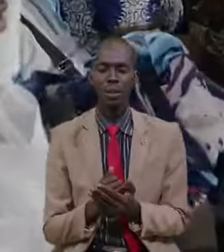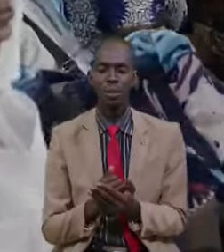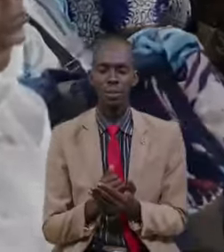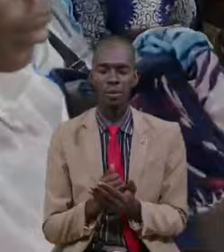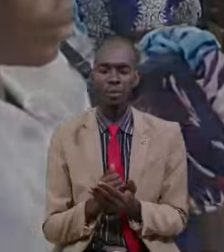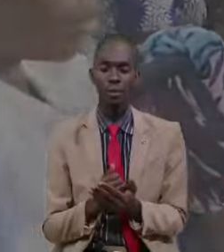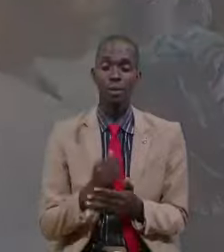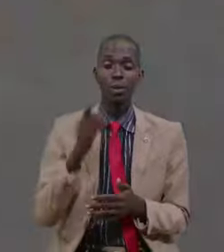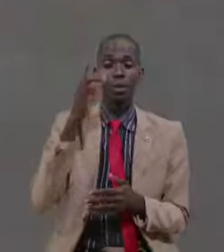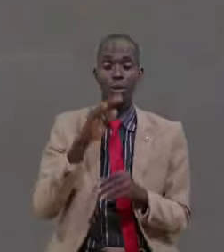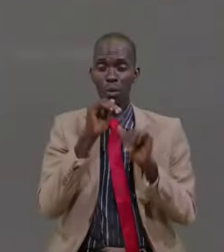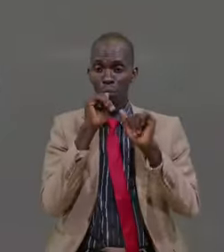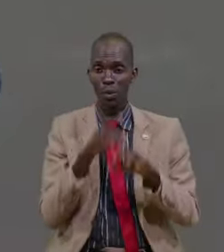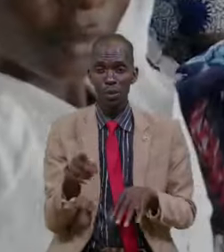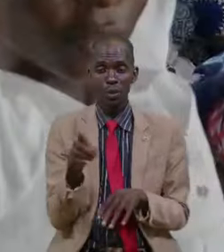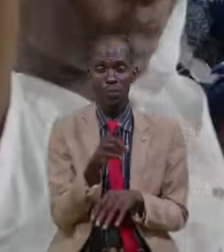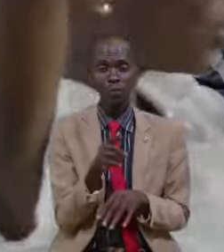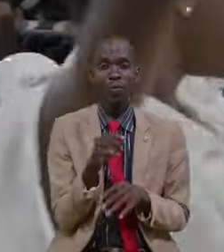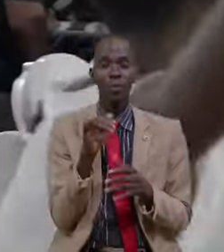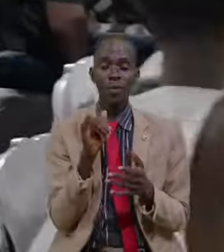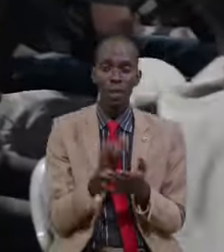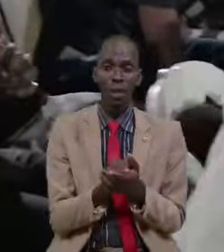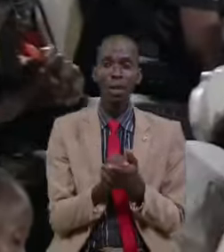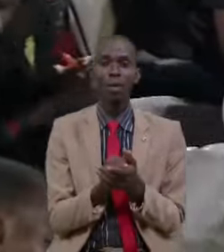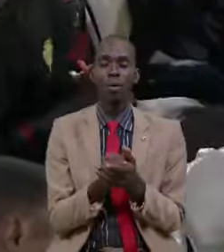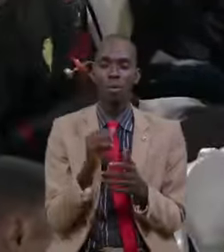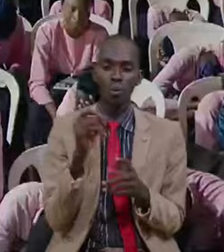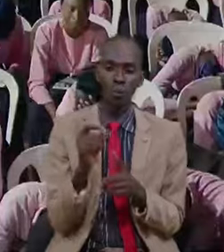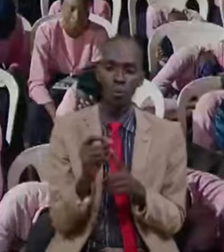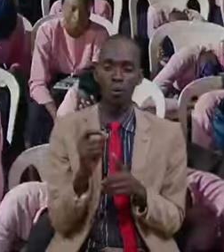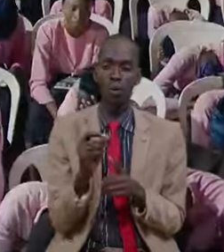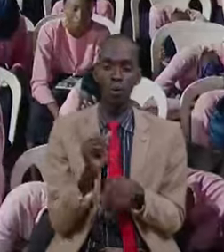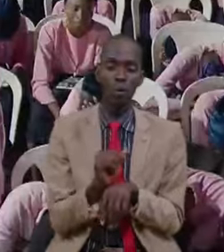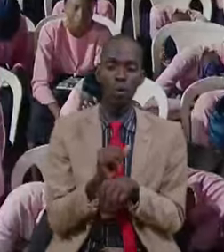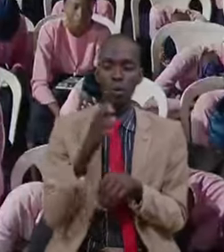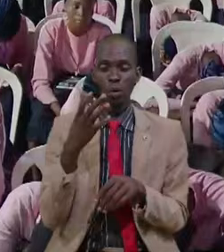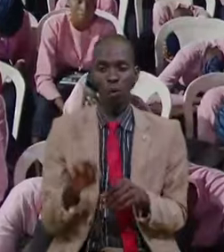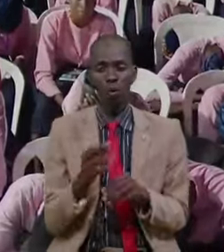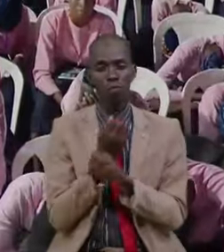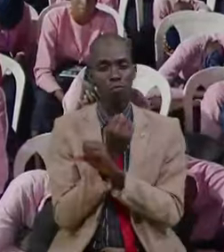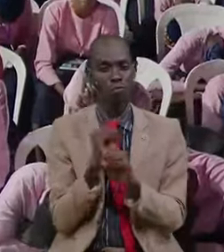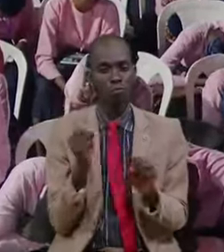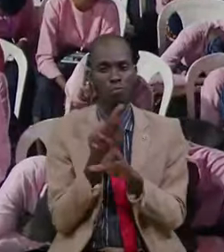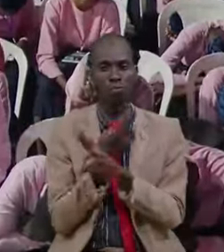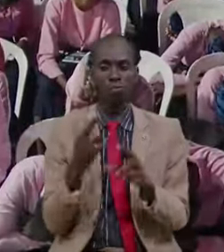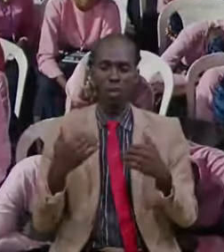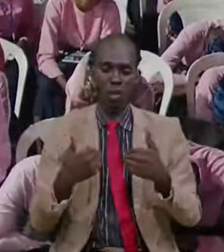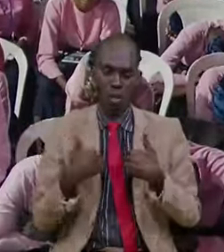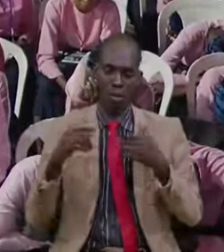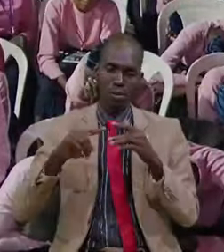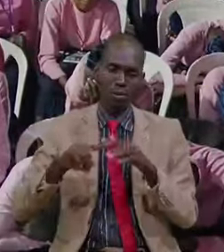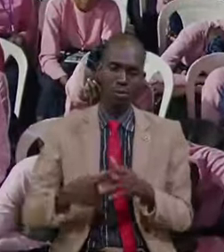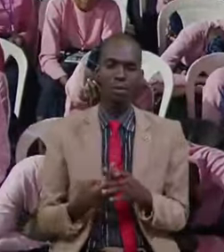God bless you. That work of redemption, salvation has been done. Keep on standing.